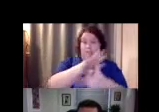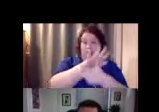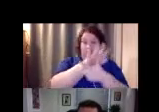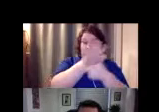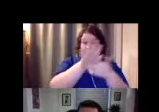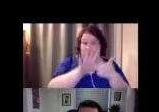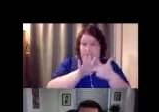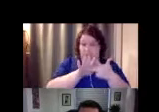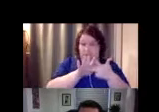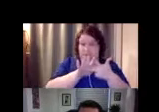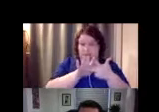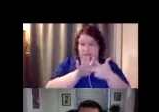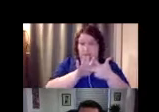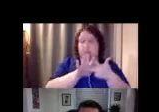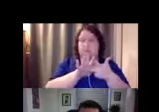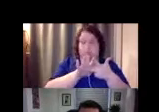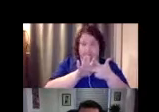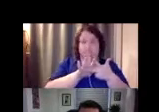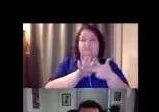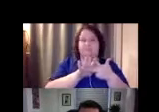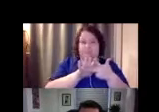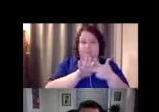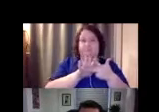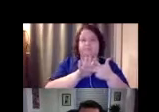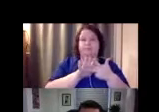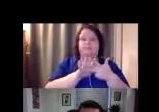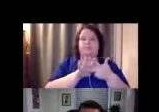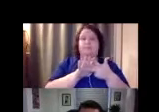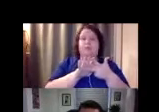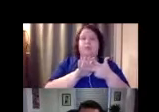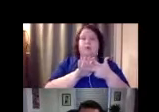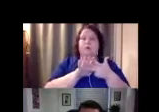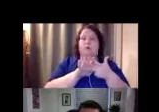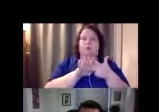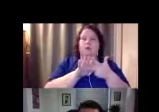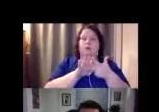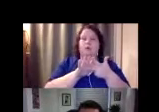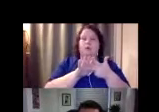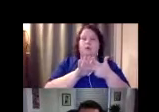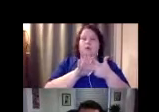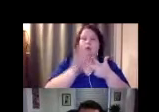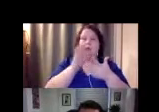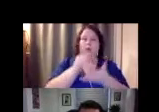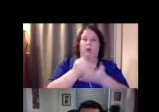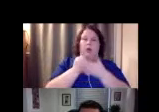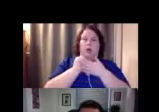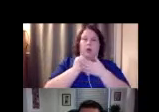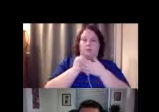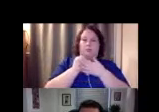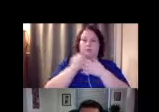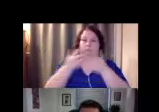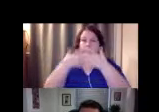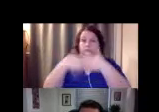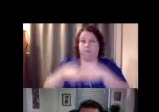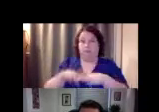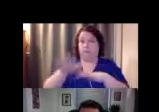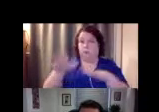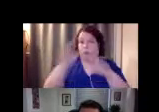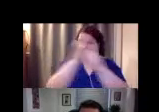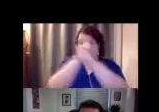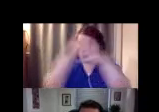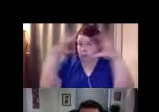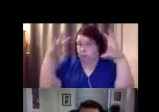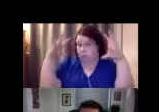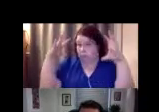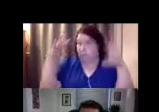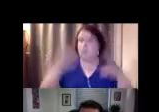ISD of your future that you're visualizing? And so we'll moderate within this process,